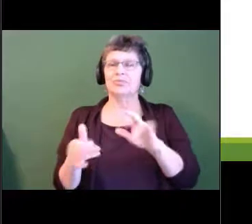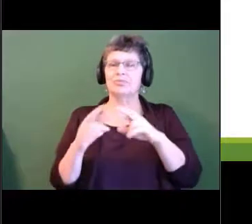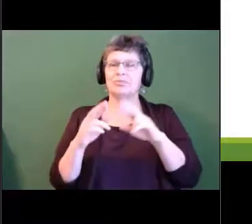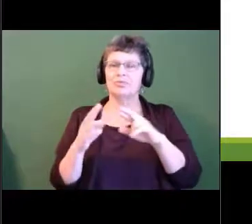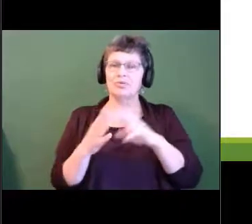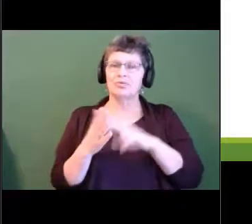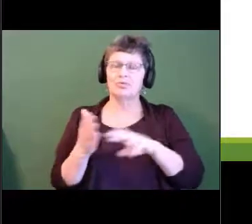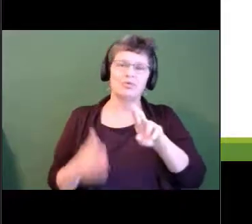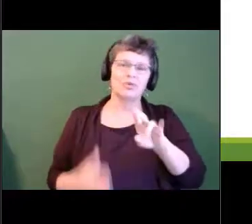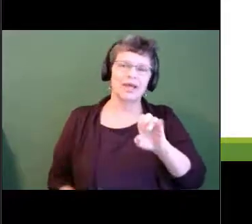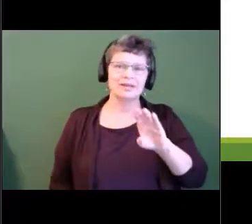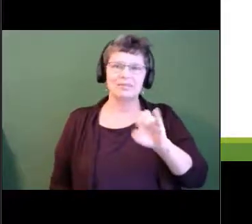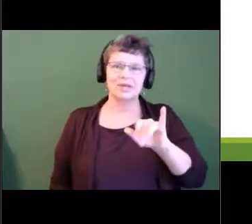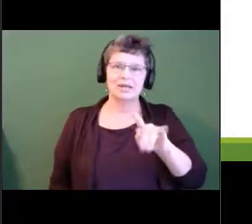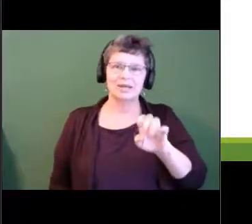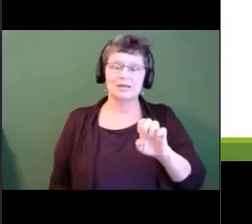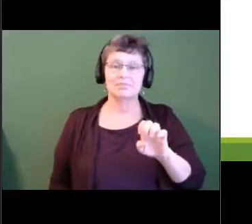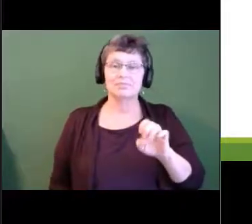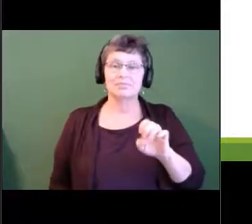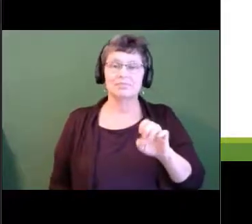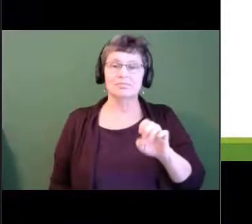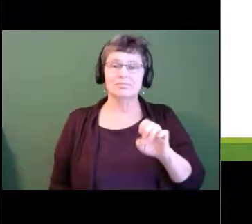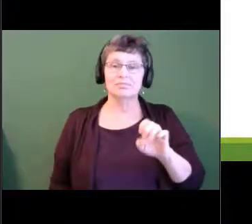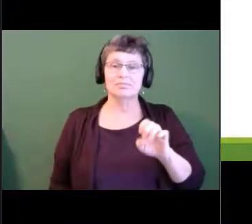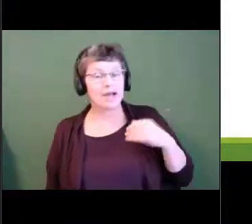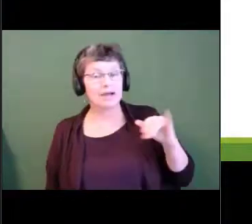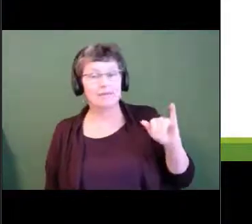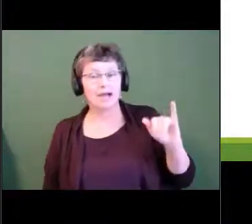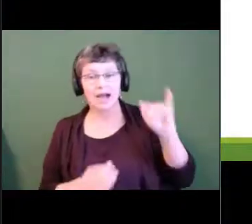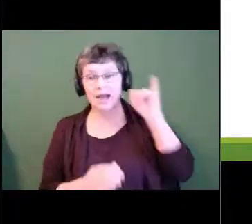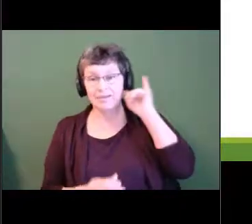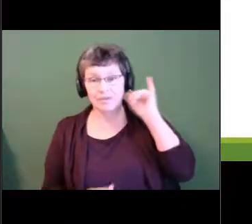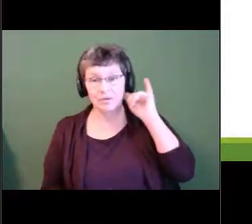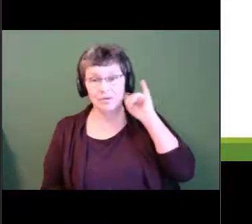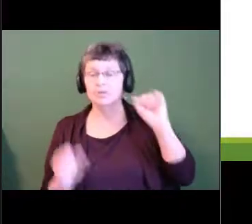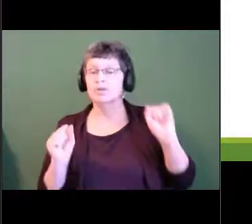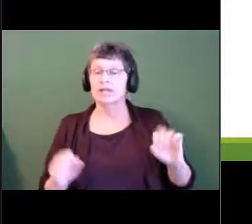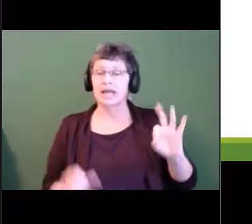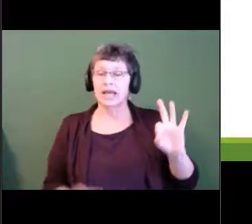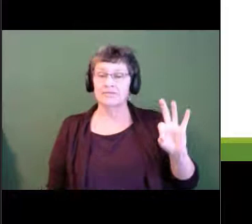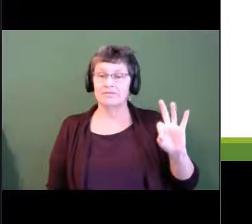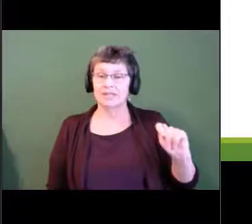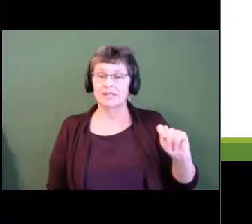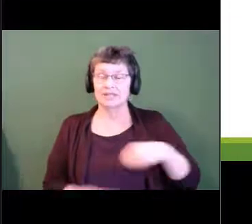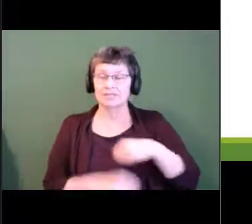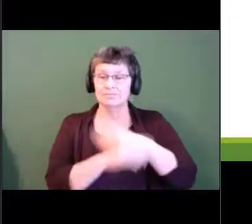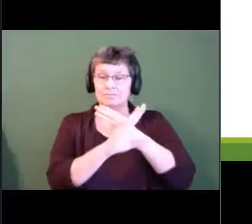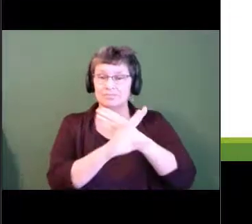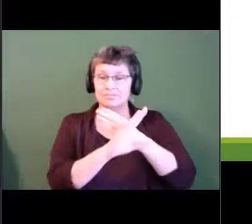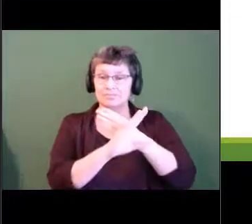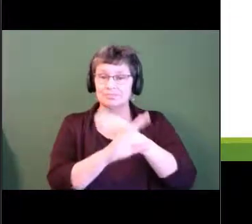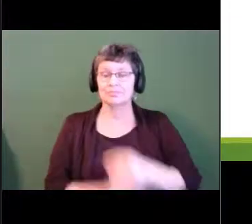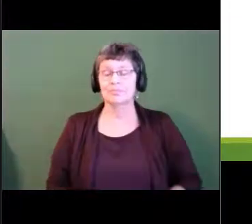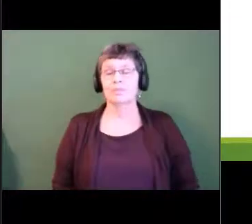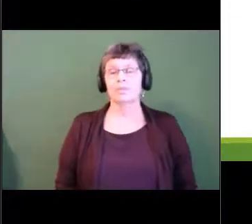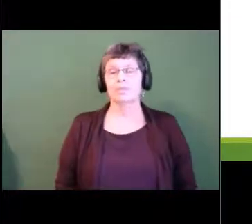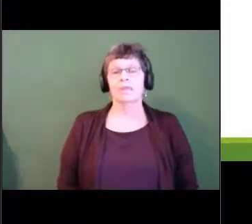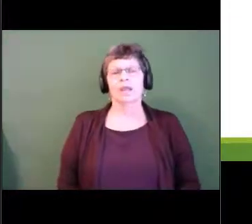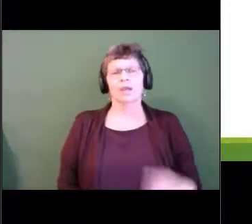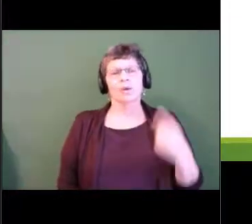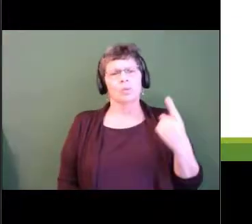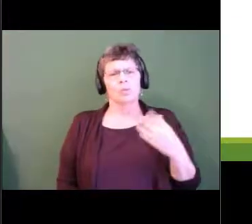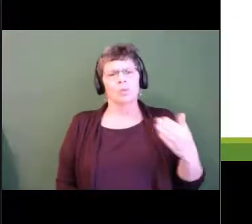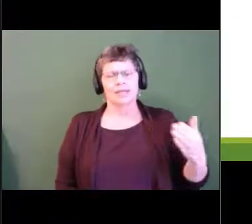an iPhone, but not everybody does, is also a really important way to connect. One of the things in these